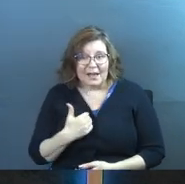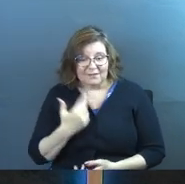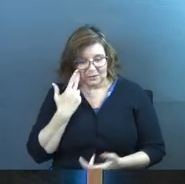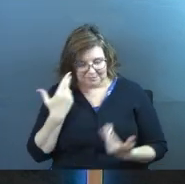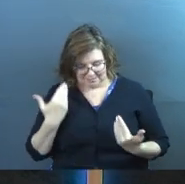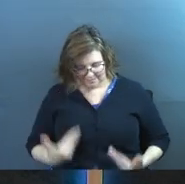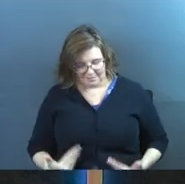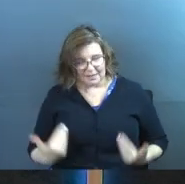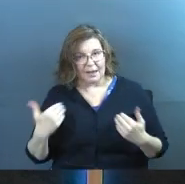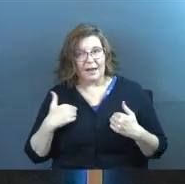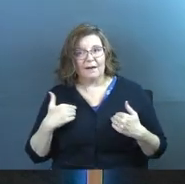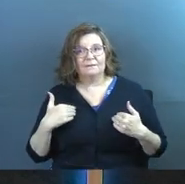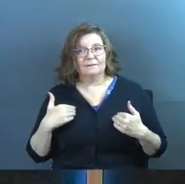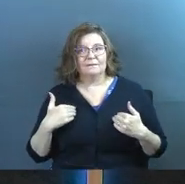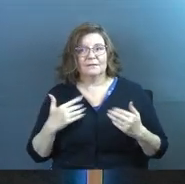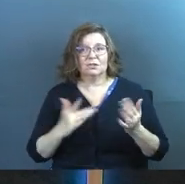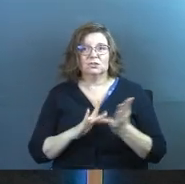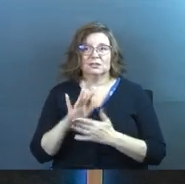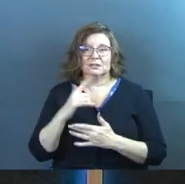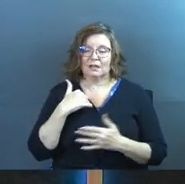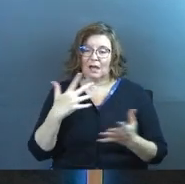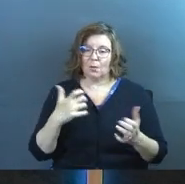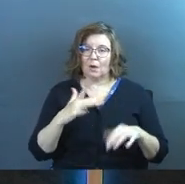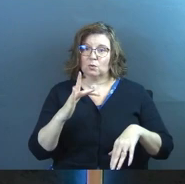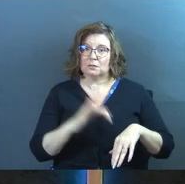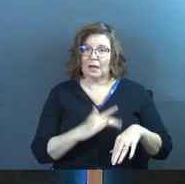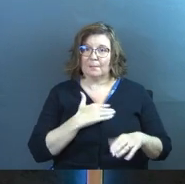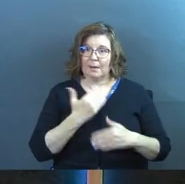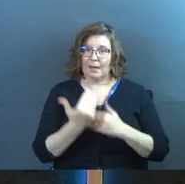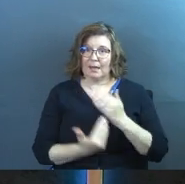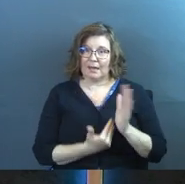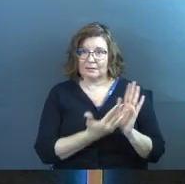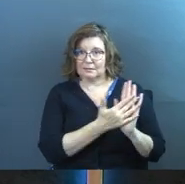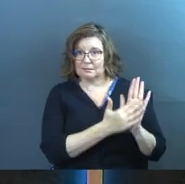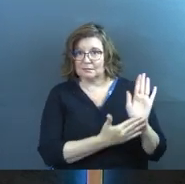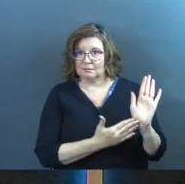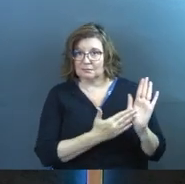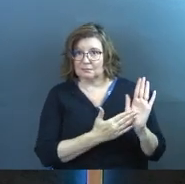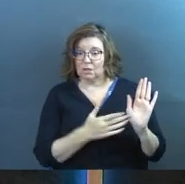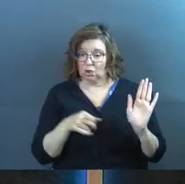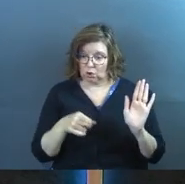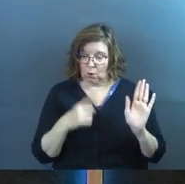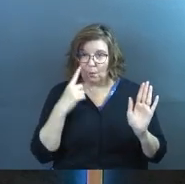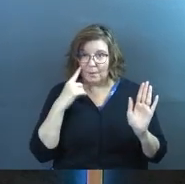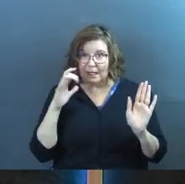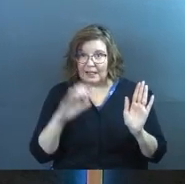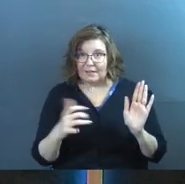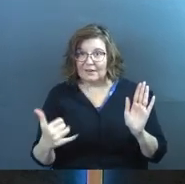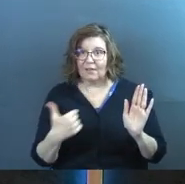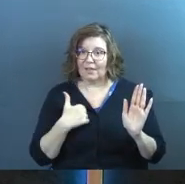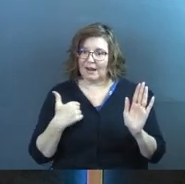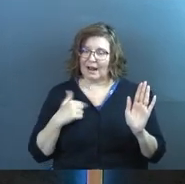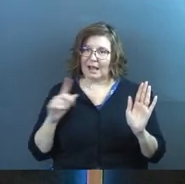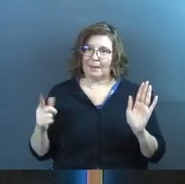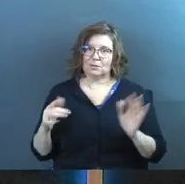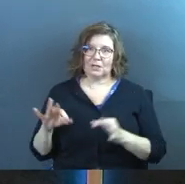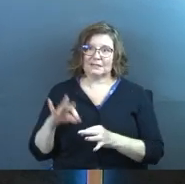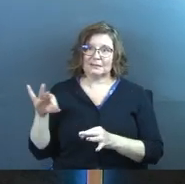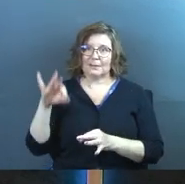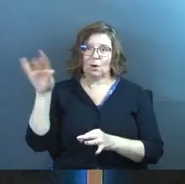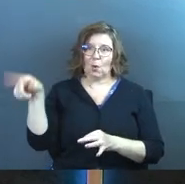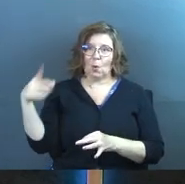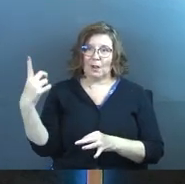you see I have. Jesus says, I want you to touch my hands, because you believe right now that I'm just a